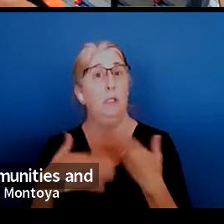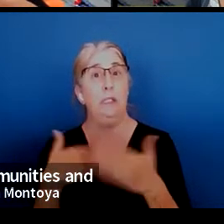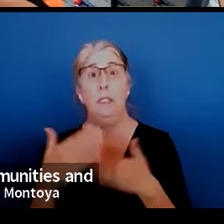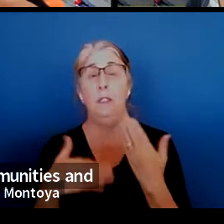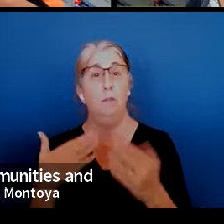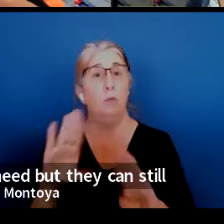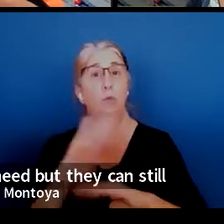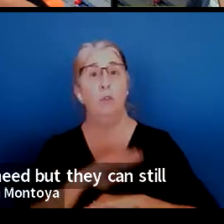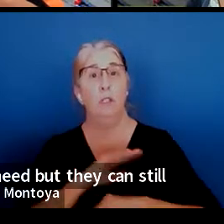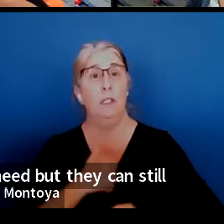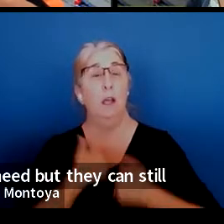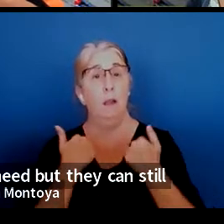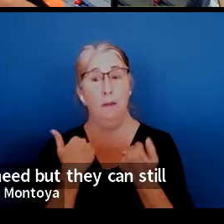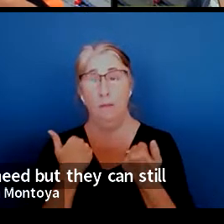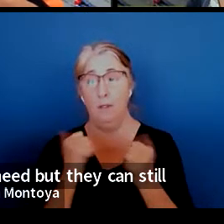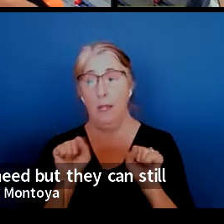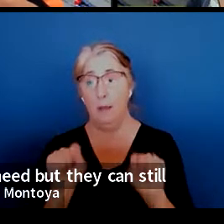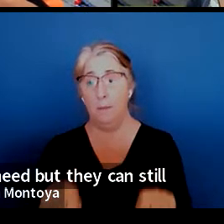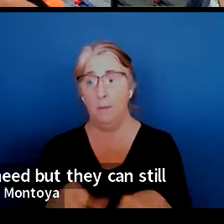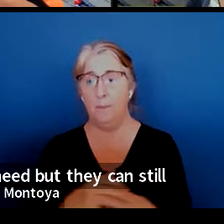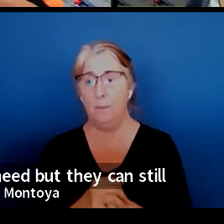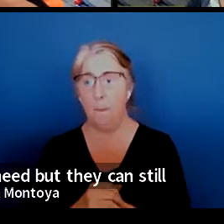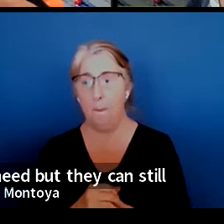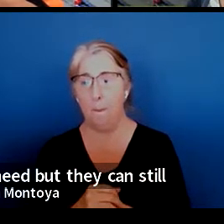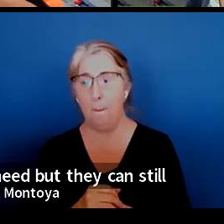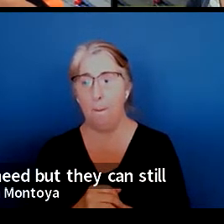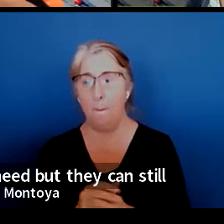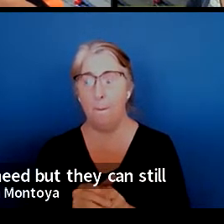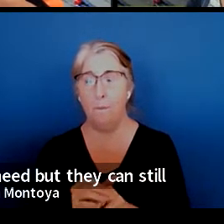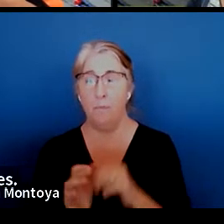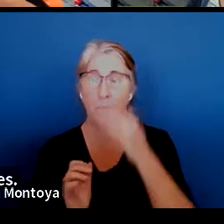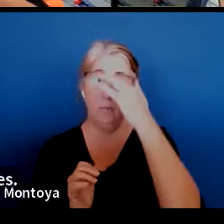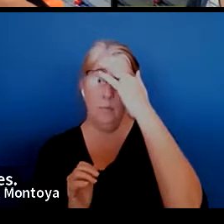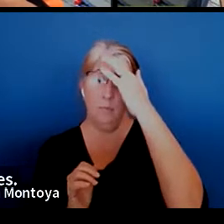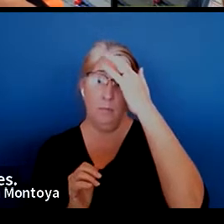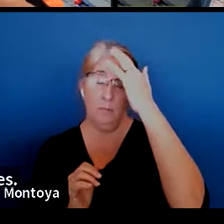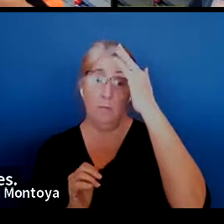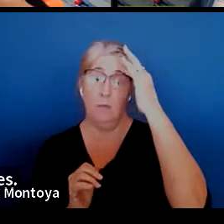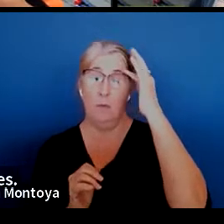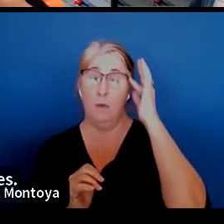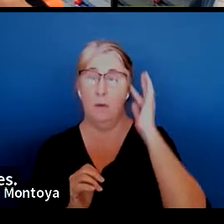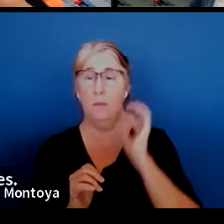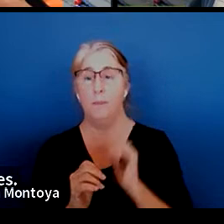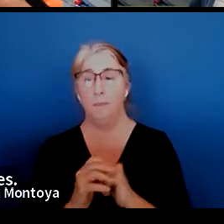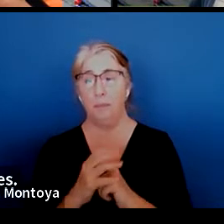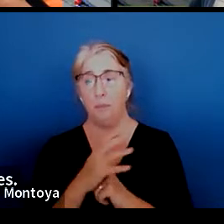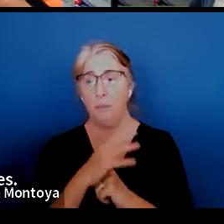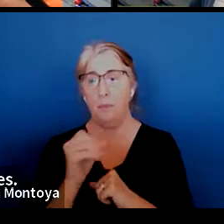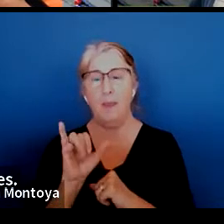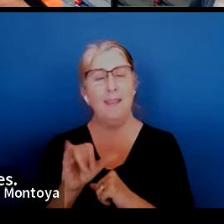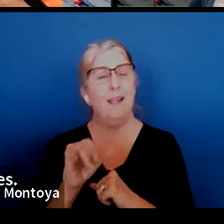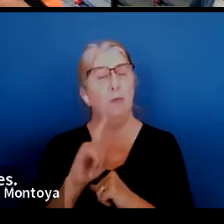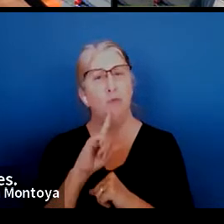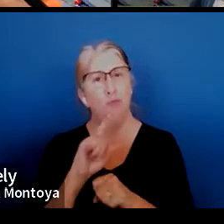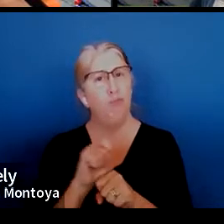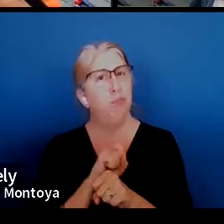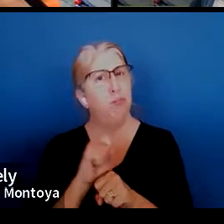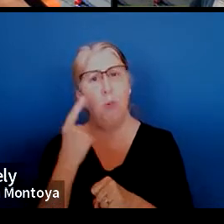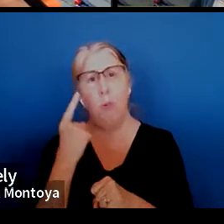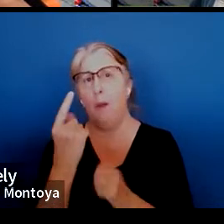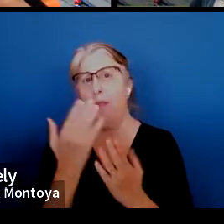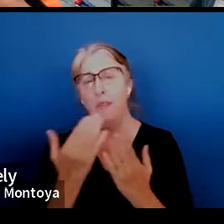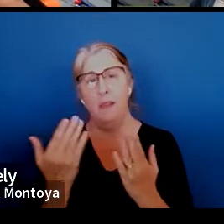lives. So that's definitely one thing we